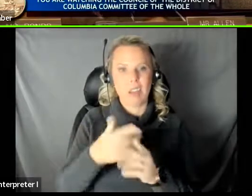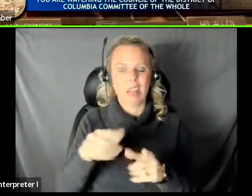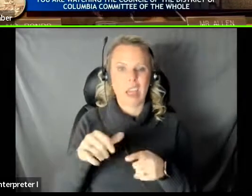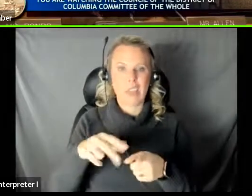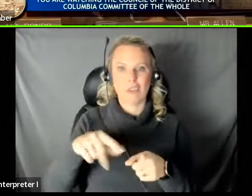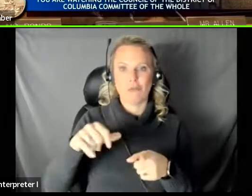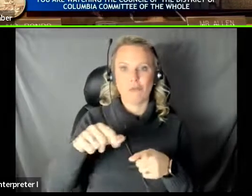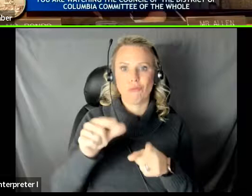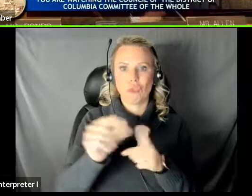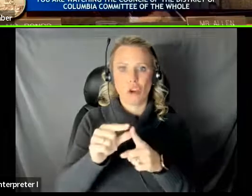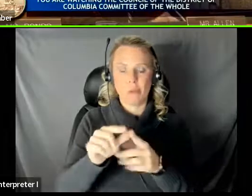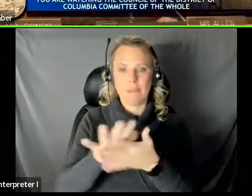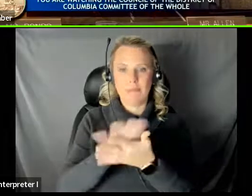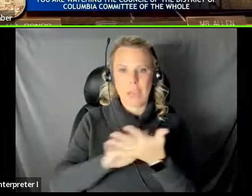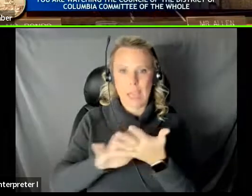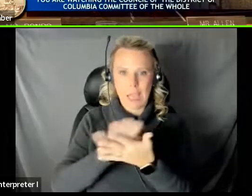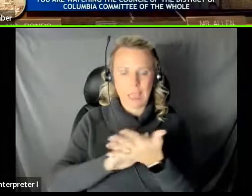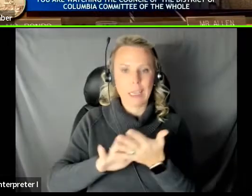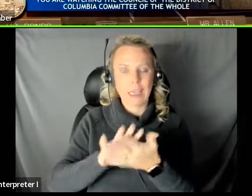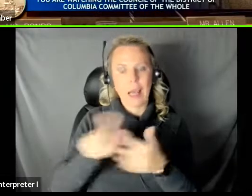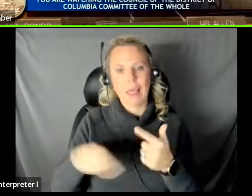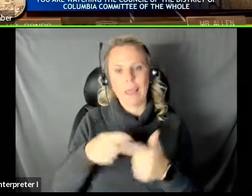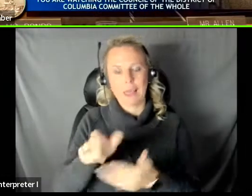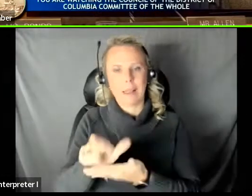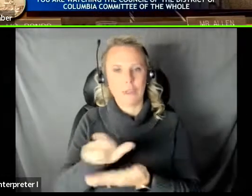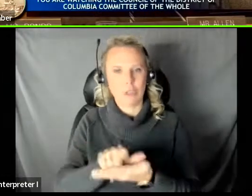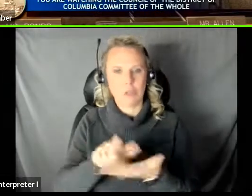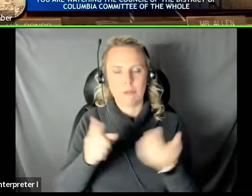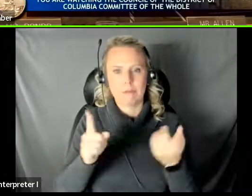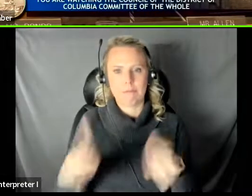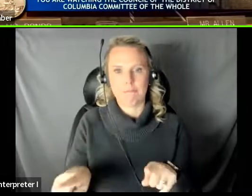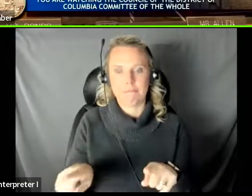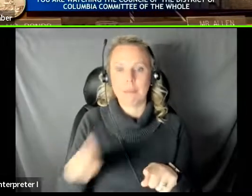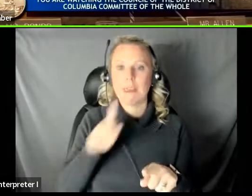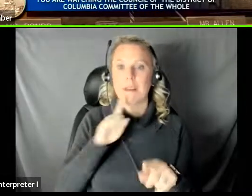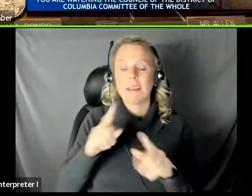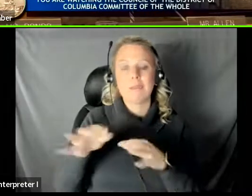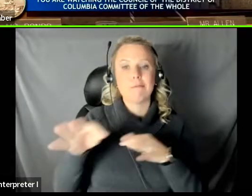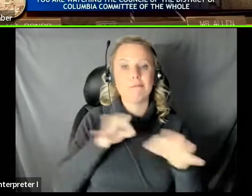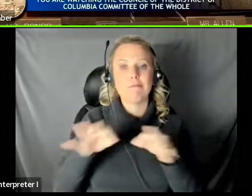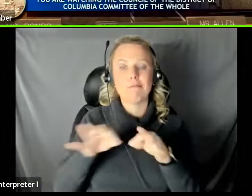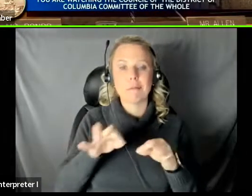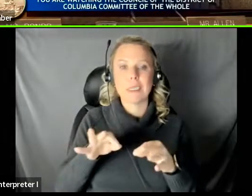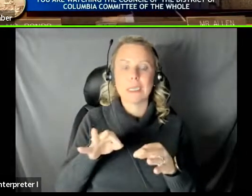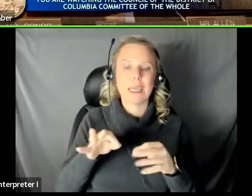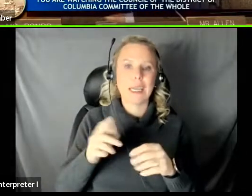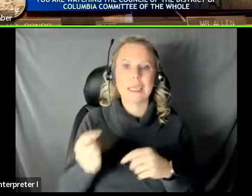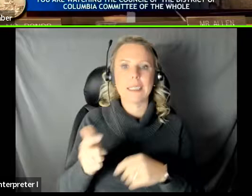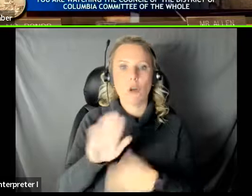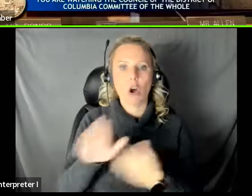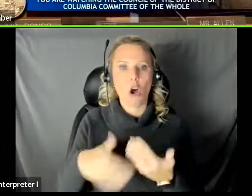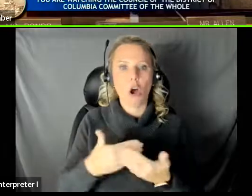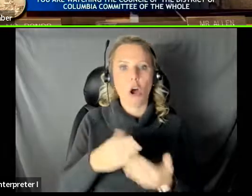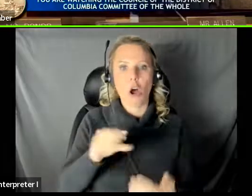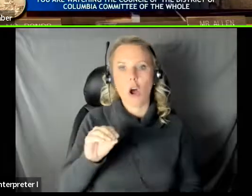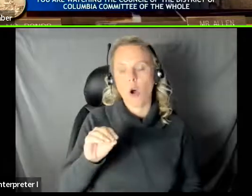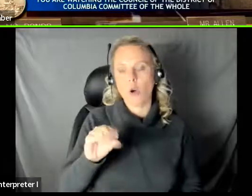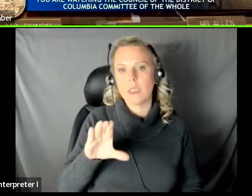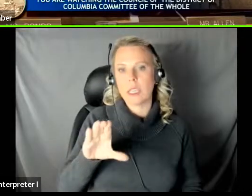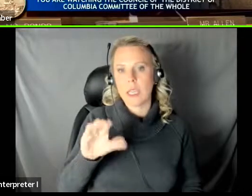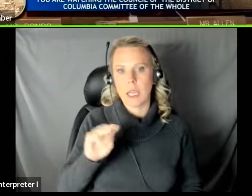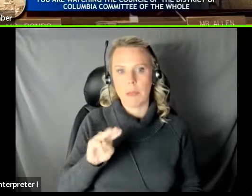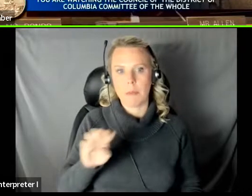vague and results in litigation. However, the introduced version of the bill goes too far by exempting all OCME case files and records from